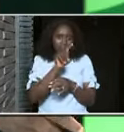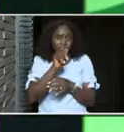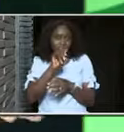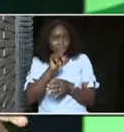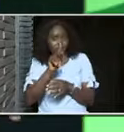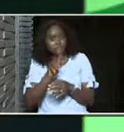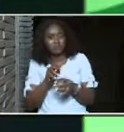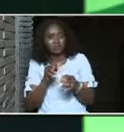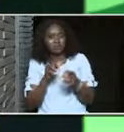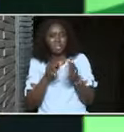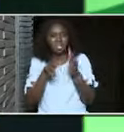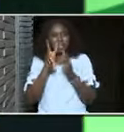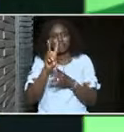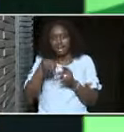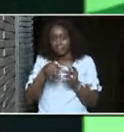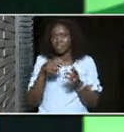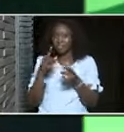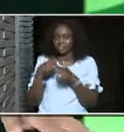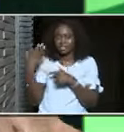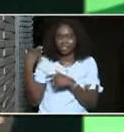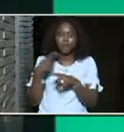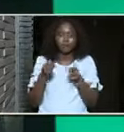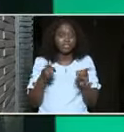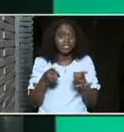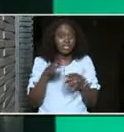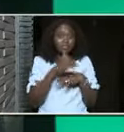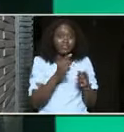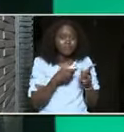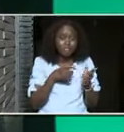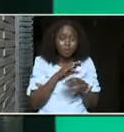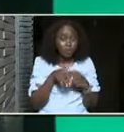vice president, but of all of them, he has been here and there. So